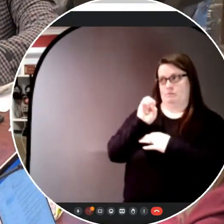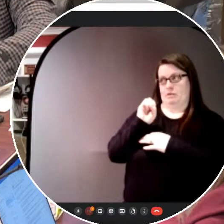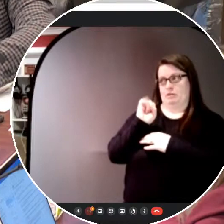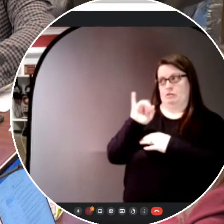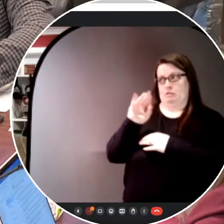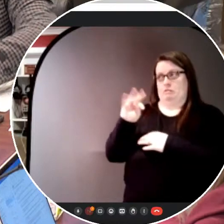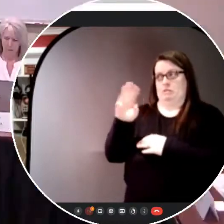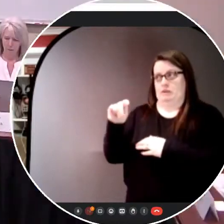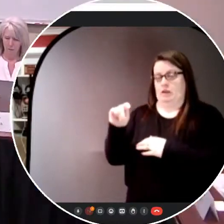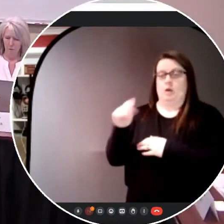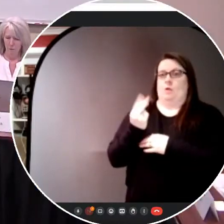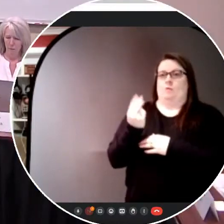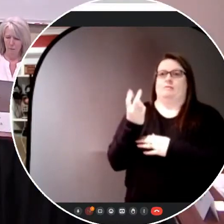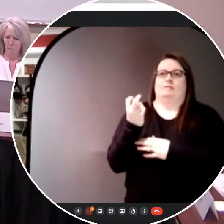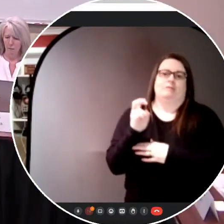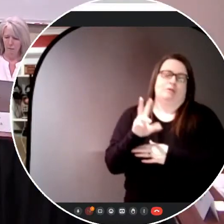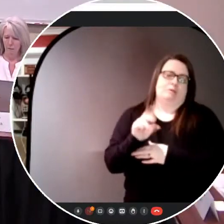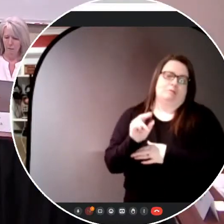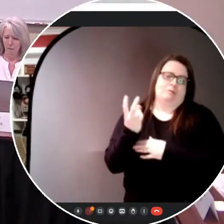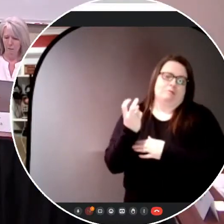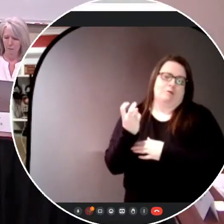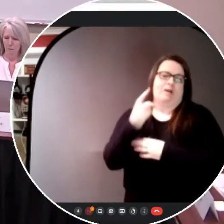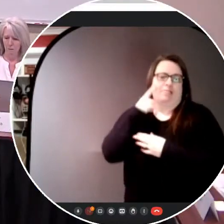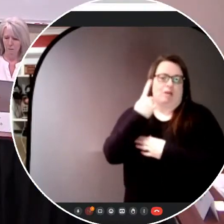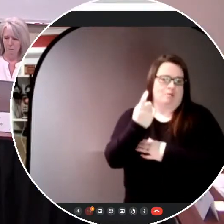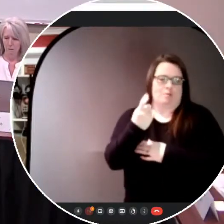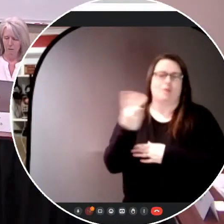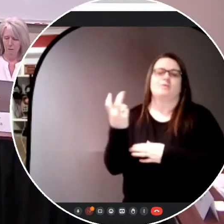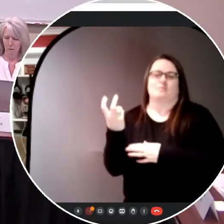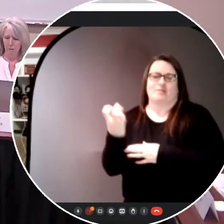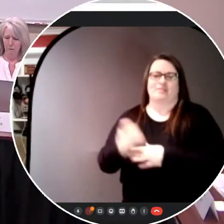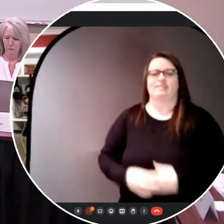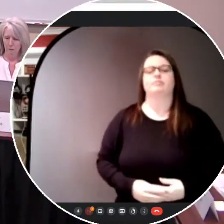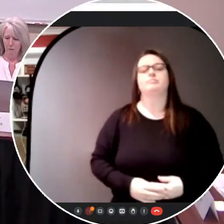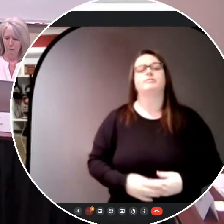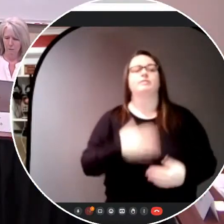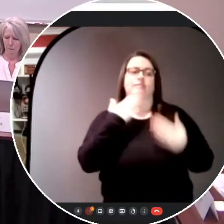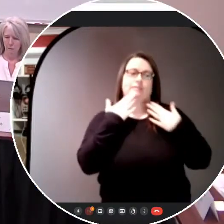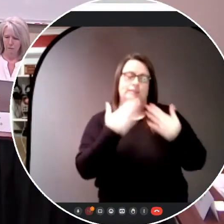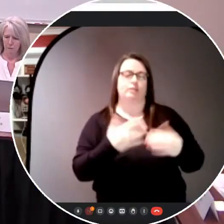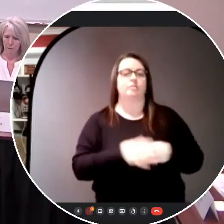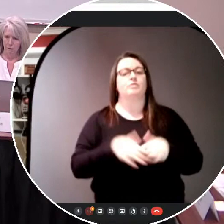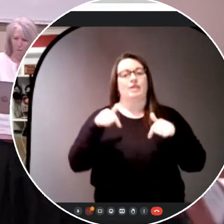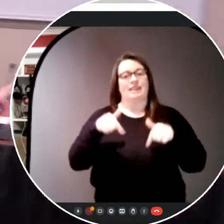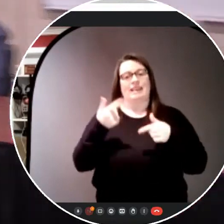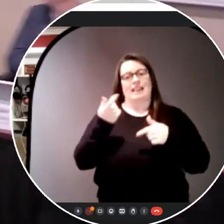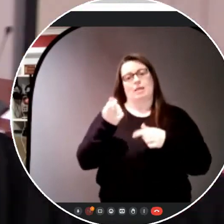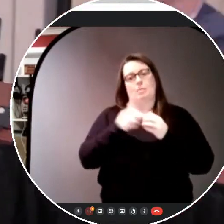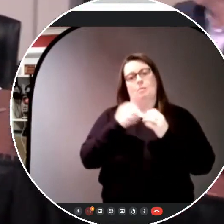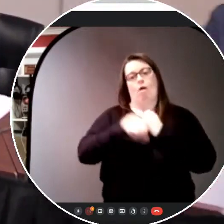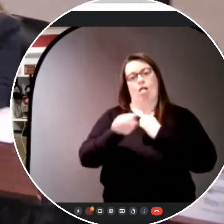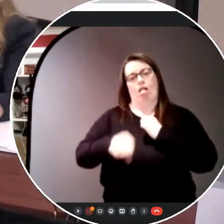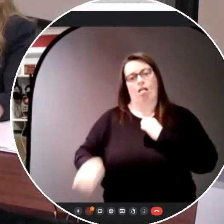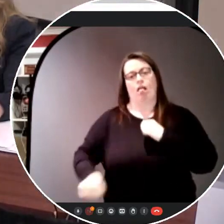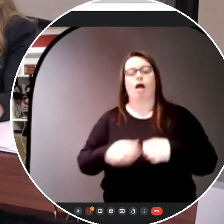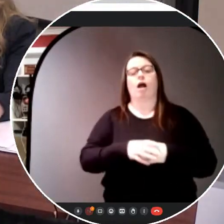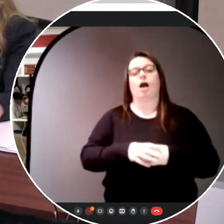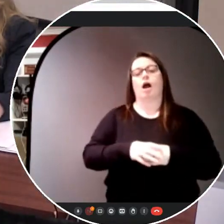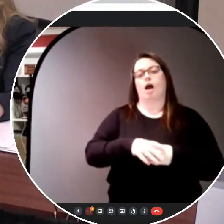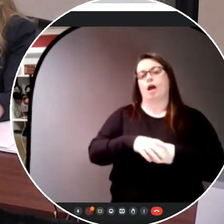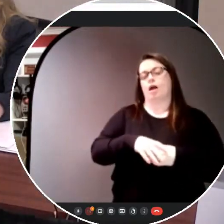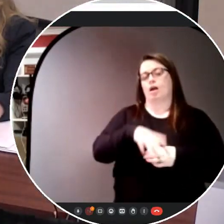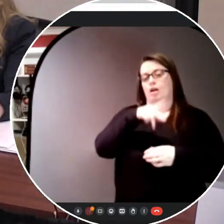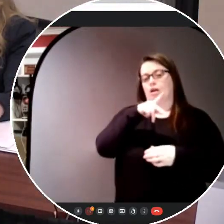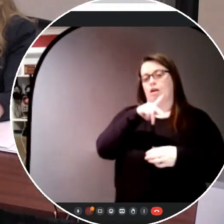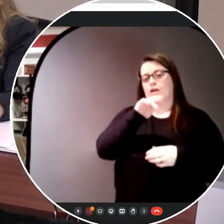more. Thank you, Chair. So this one is a little longer. The Prince of Wales Collegiate